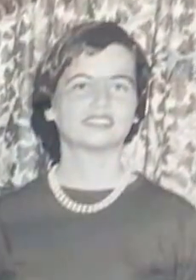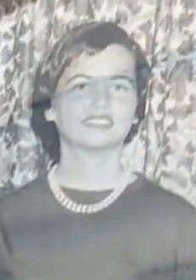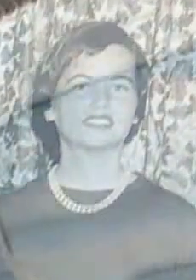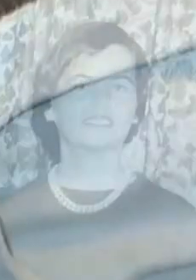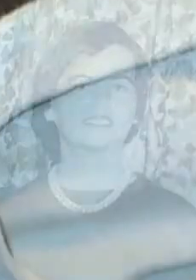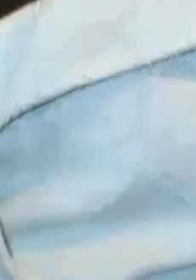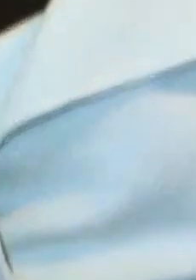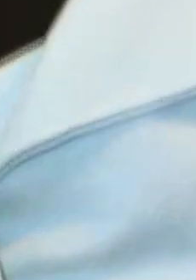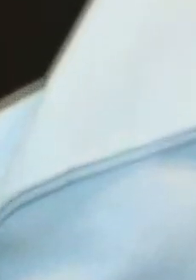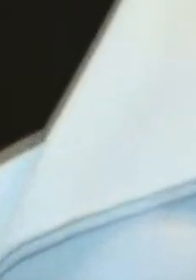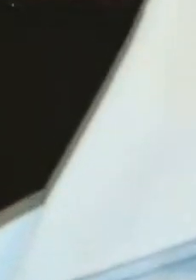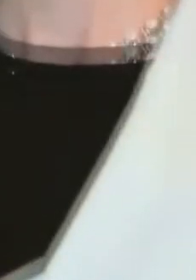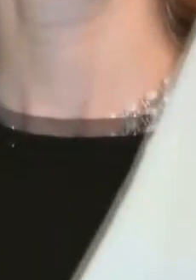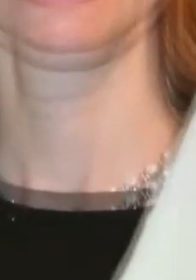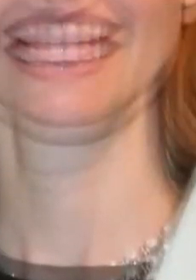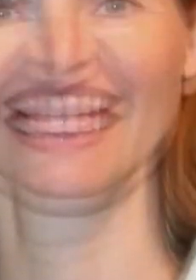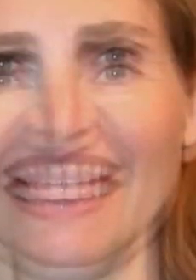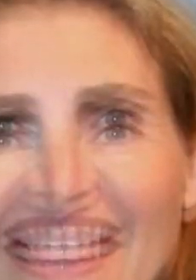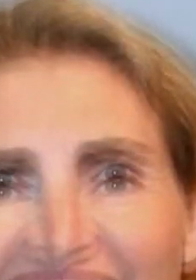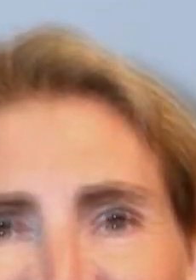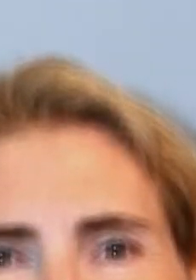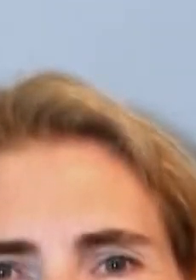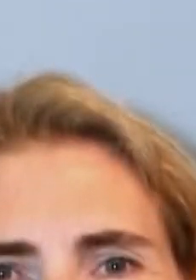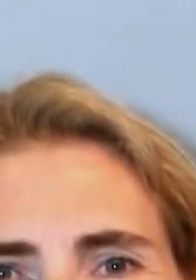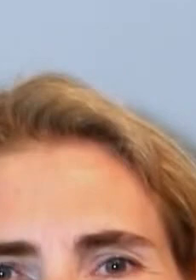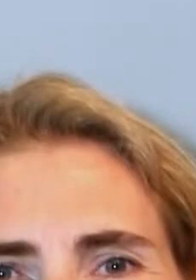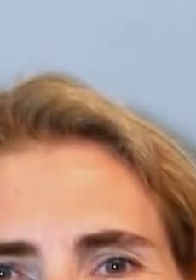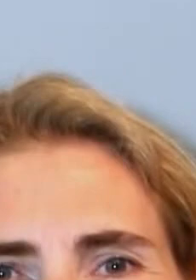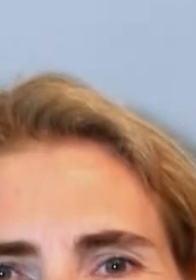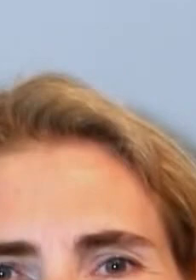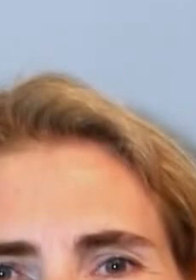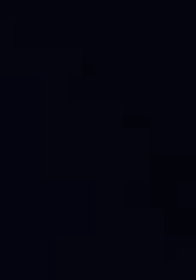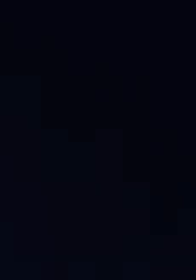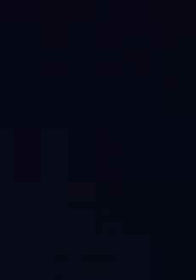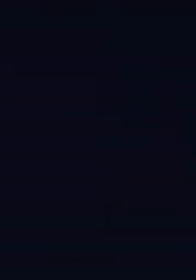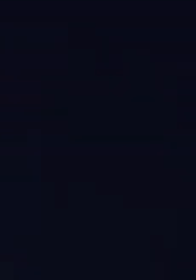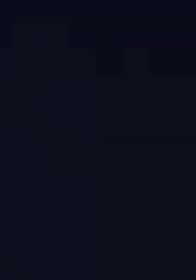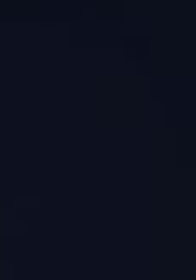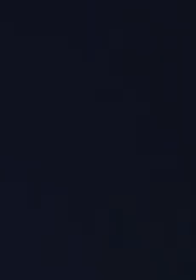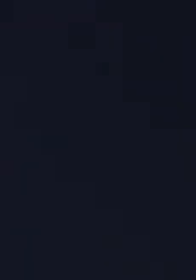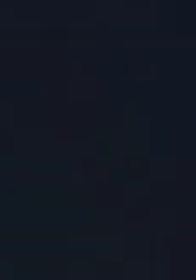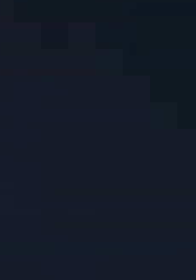of the entire Dodd family to human rights at UConn.